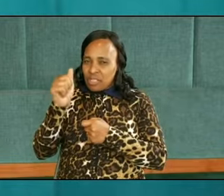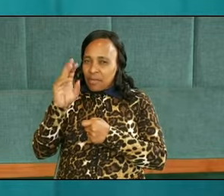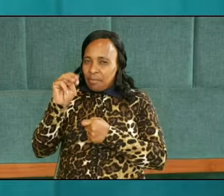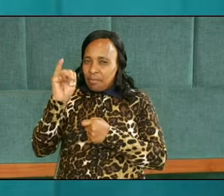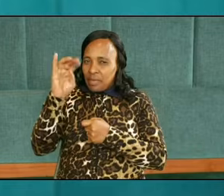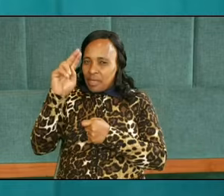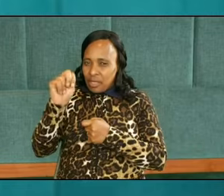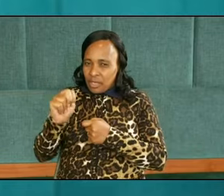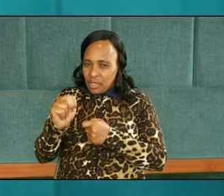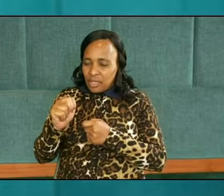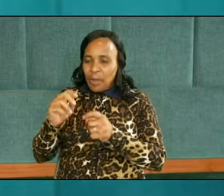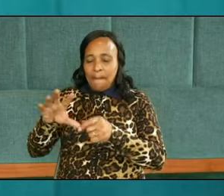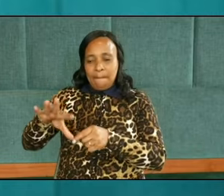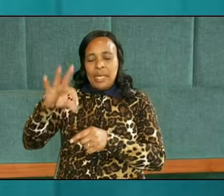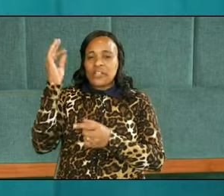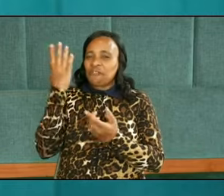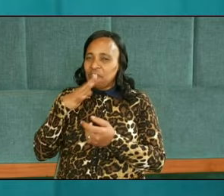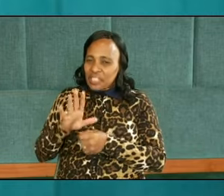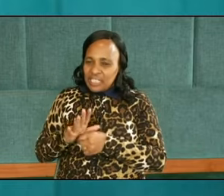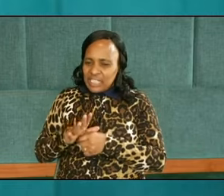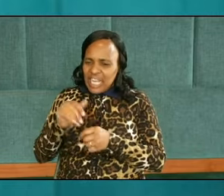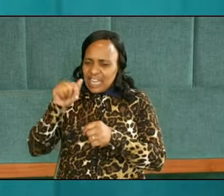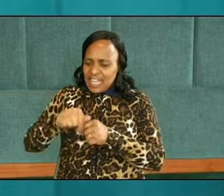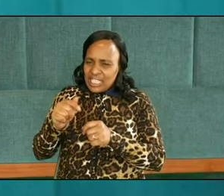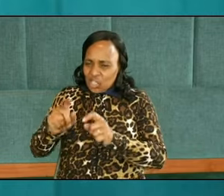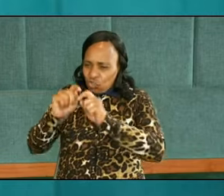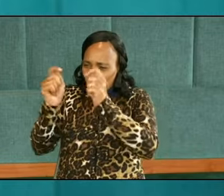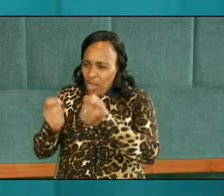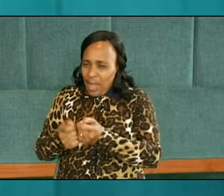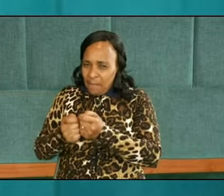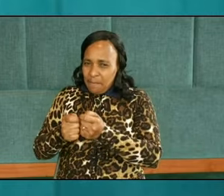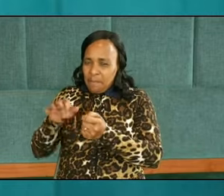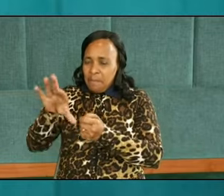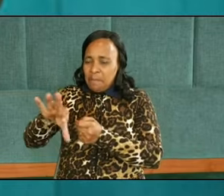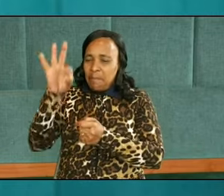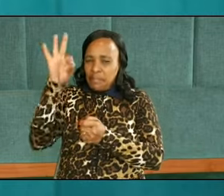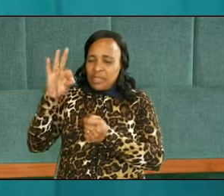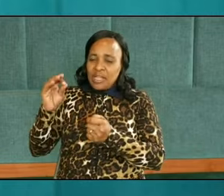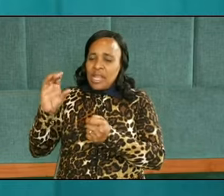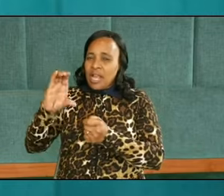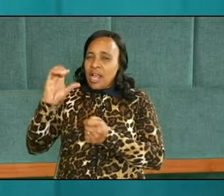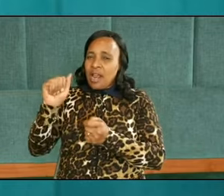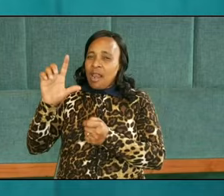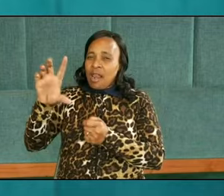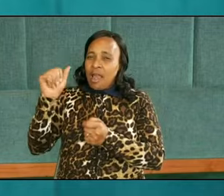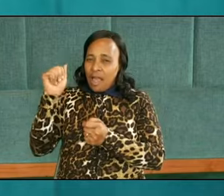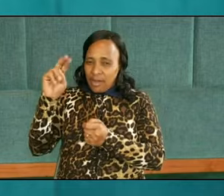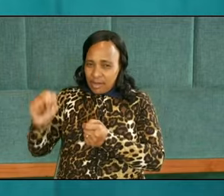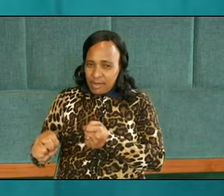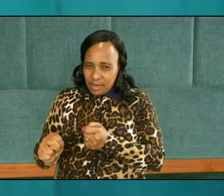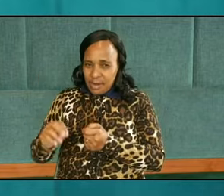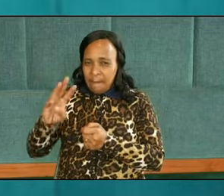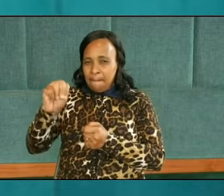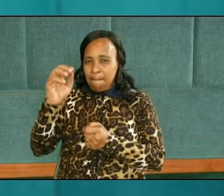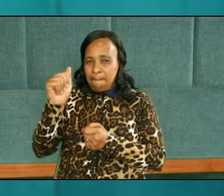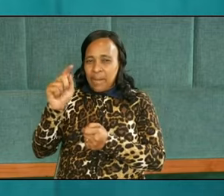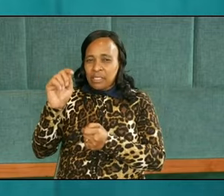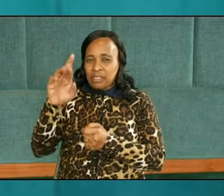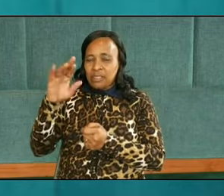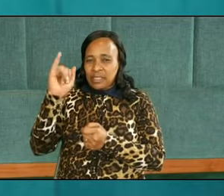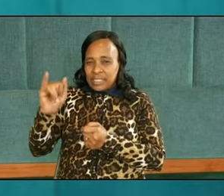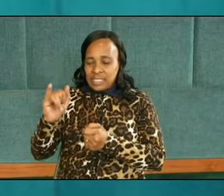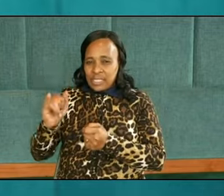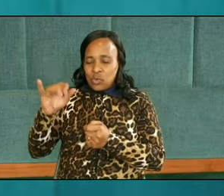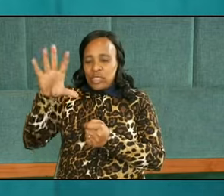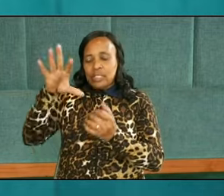within the tribe of Benjamin, the clan of Matri was picked. And within the clan of Matri, Saul,